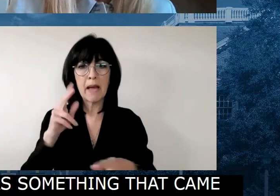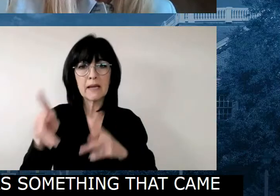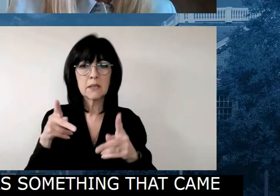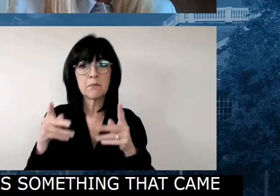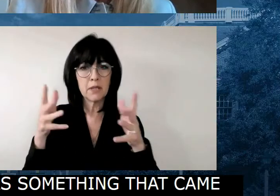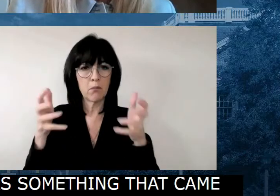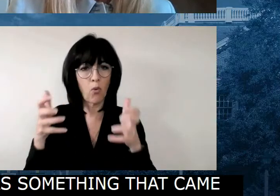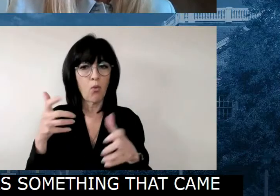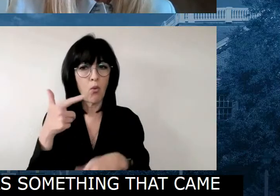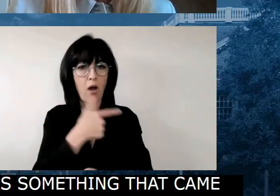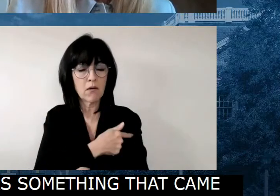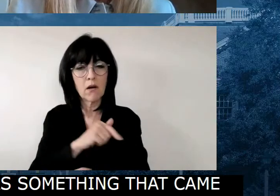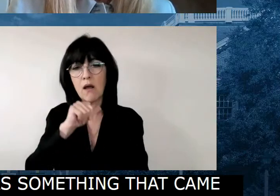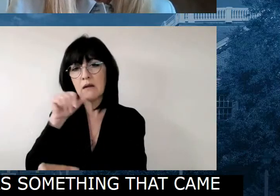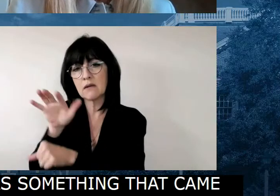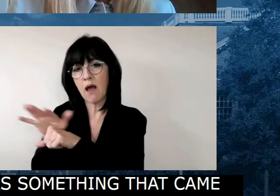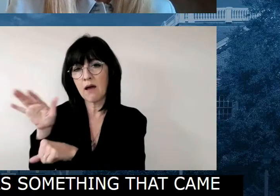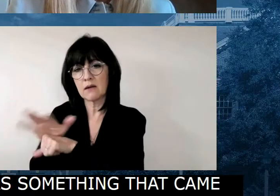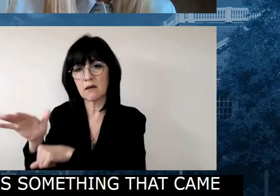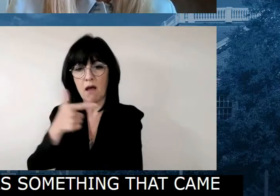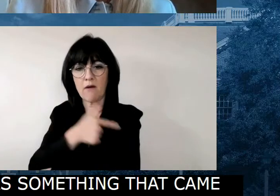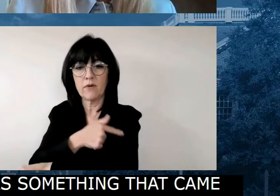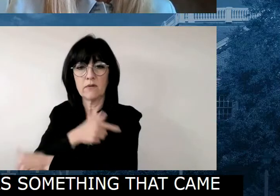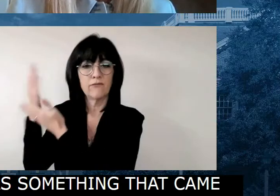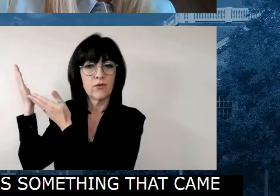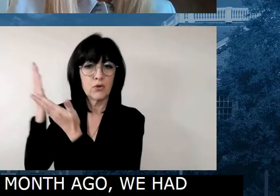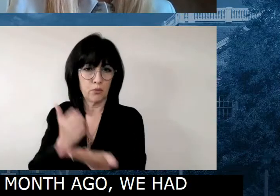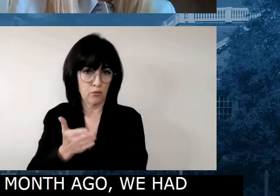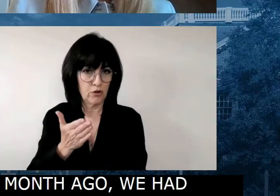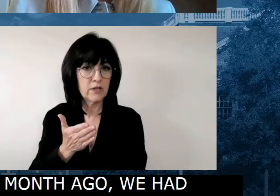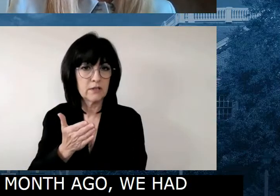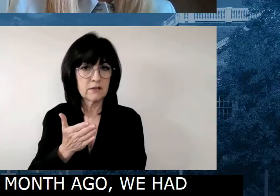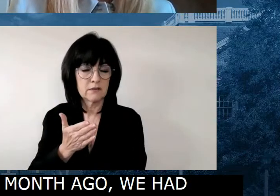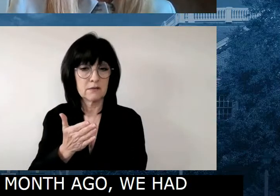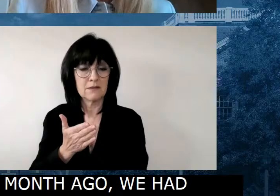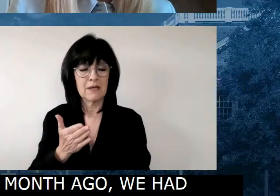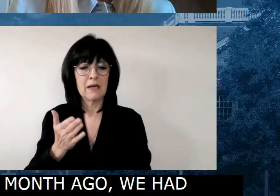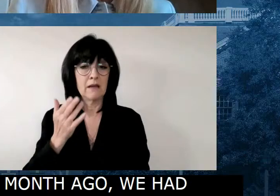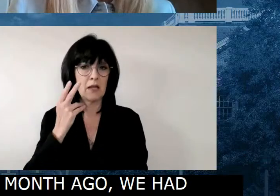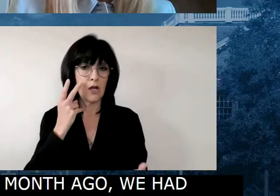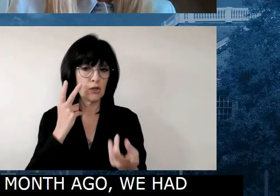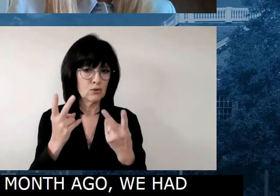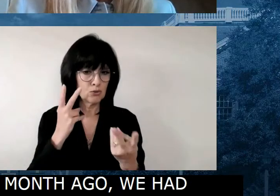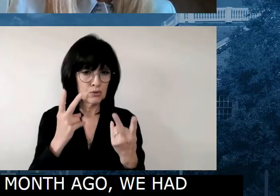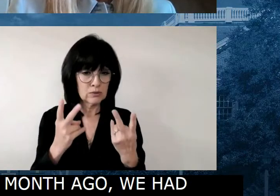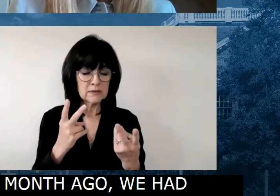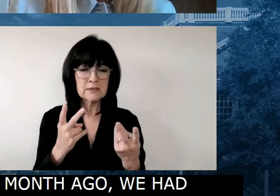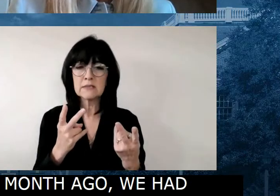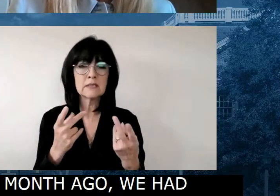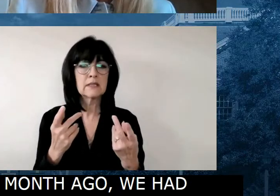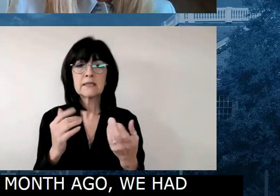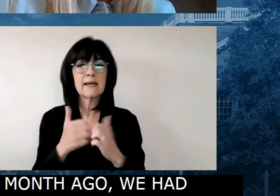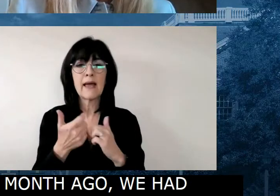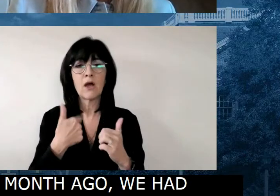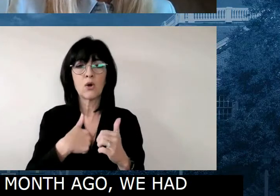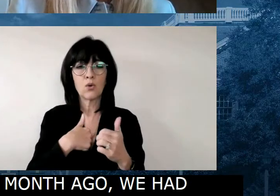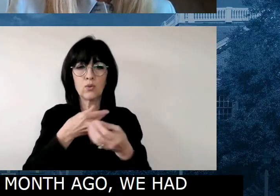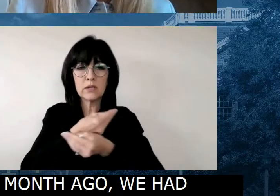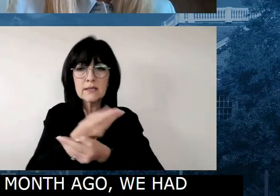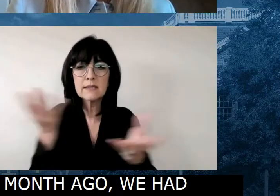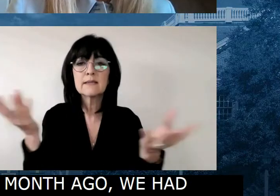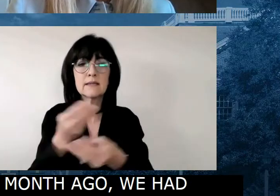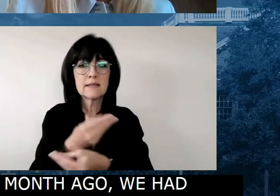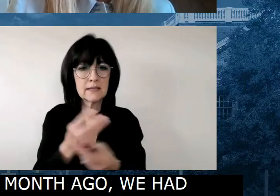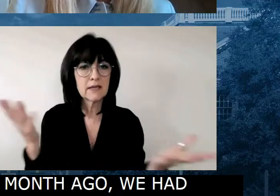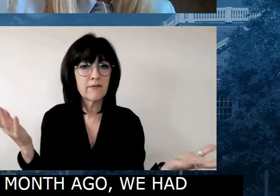longest time, as you looked at the trajectory of the administration of the vaccine, each